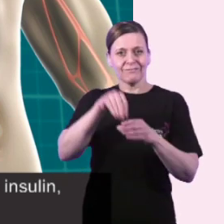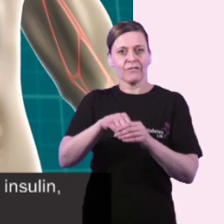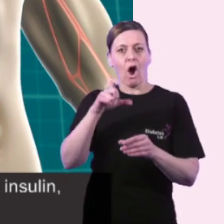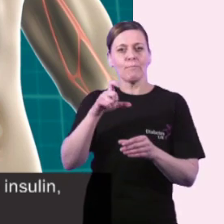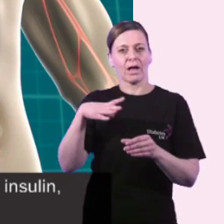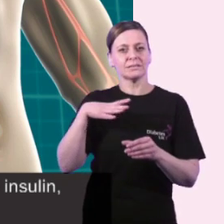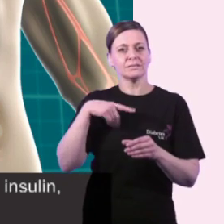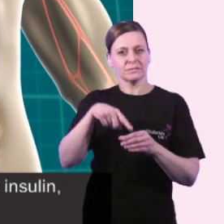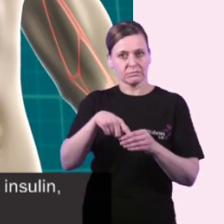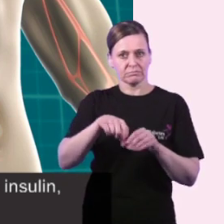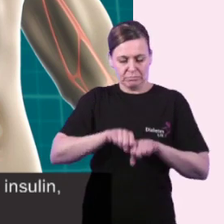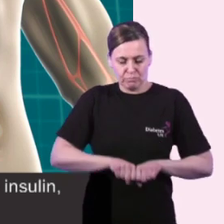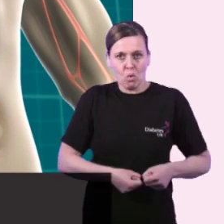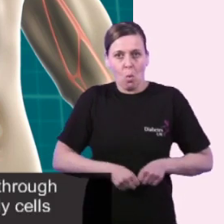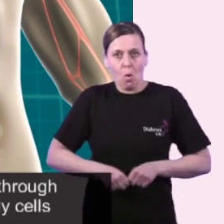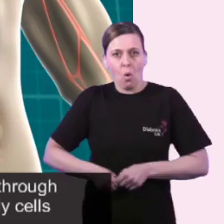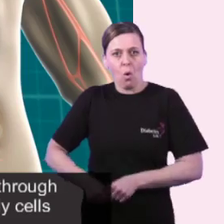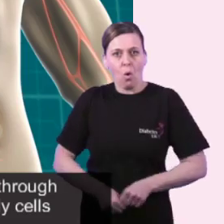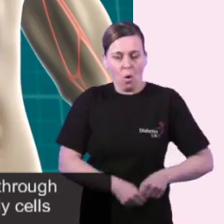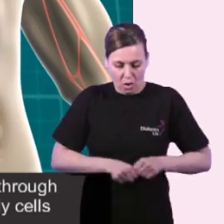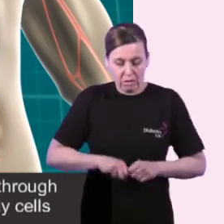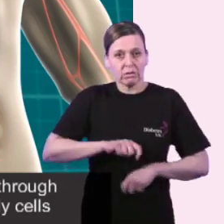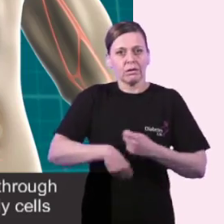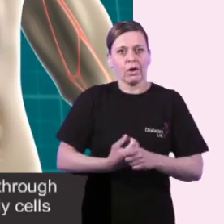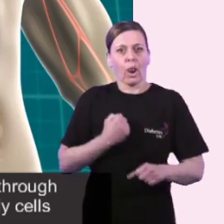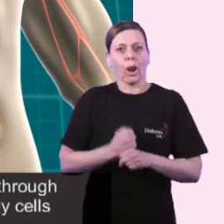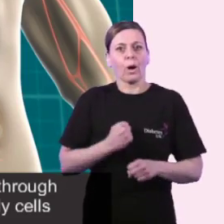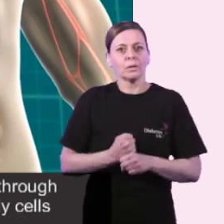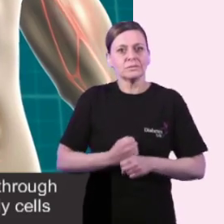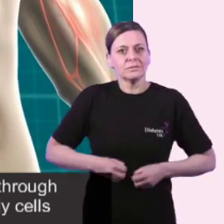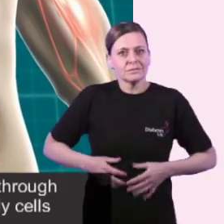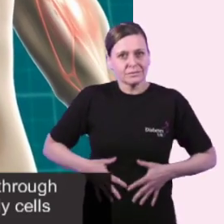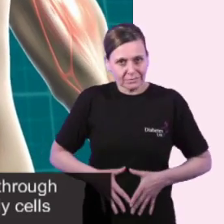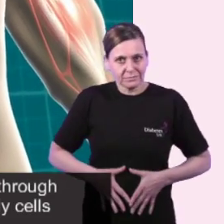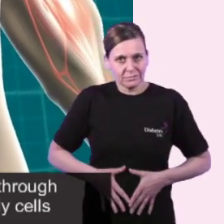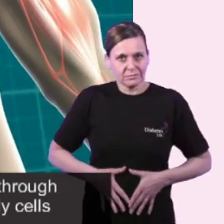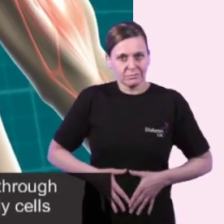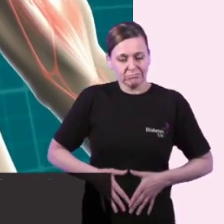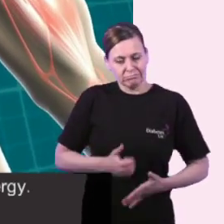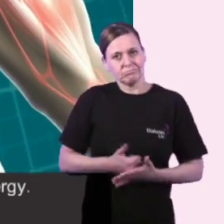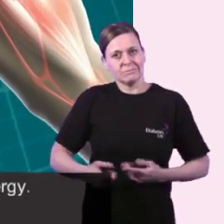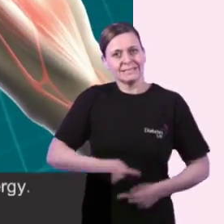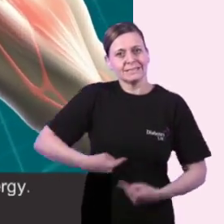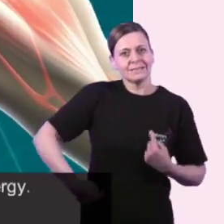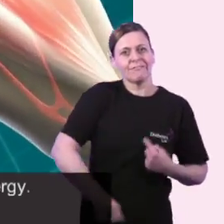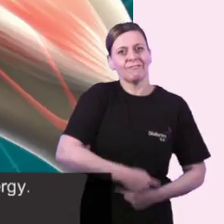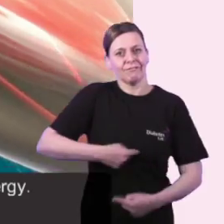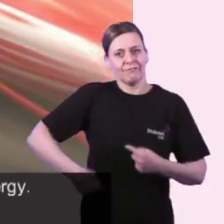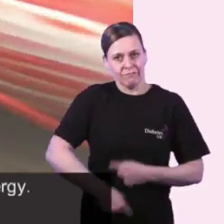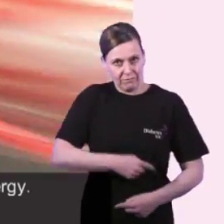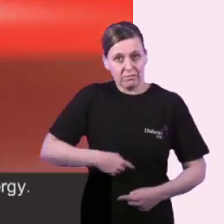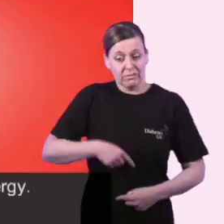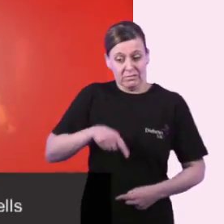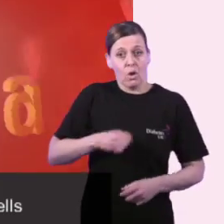starts to produce insulin which moves with the glucose through the bloodstream to all the body cells which need glucose for energy.